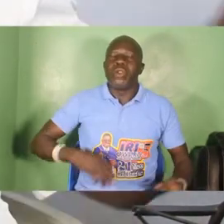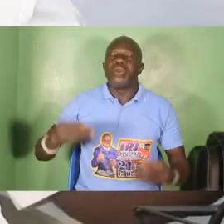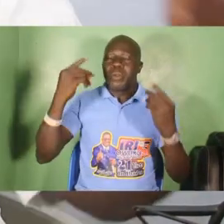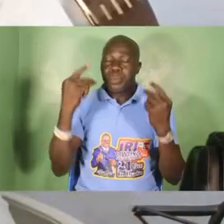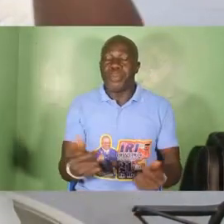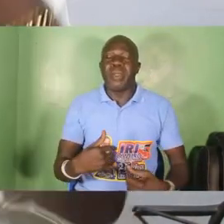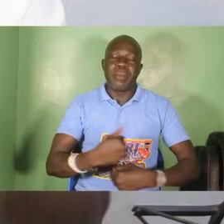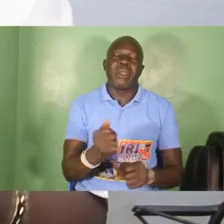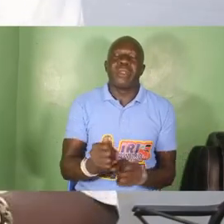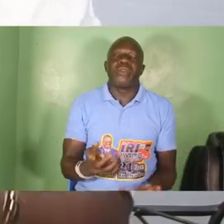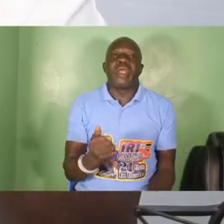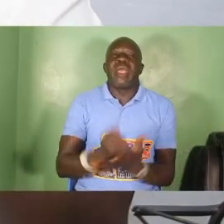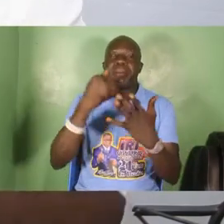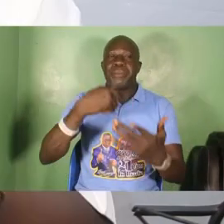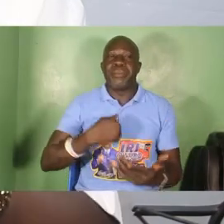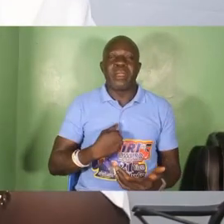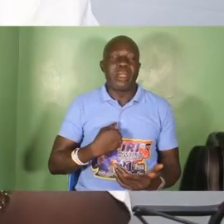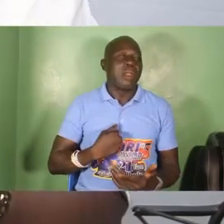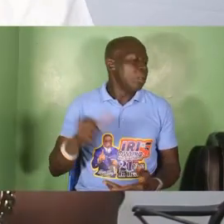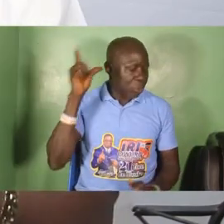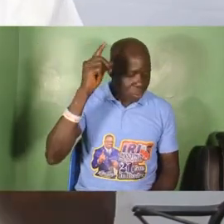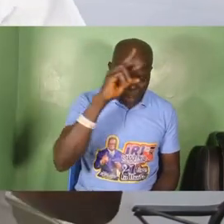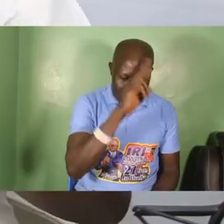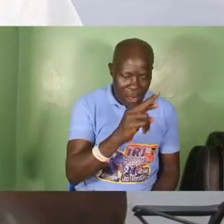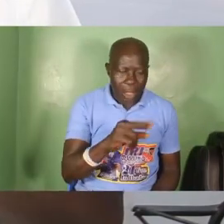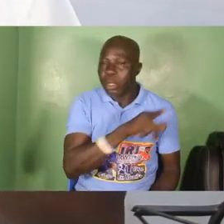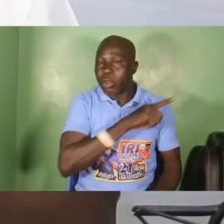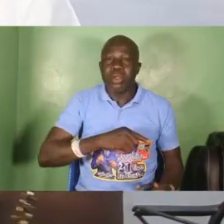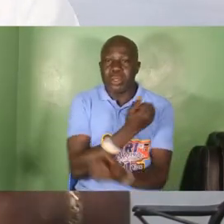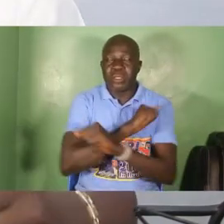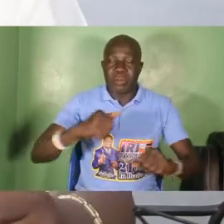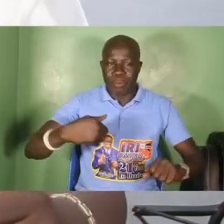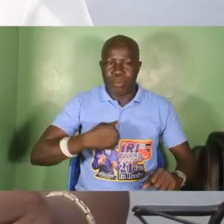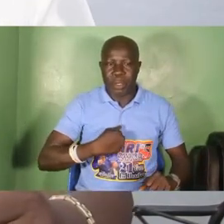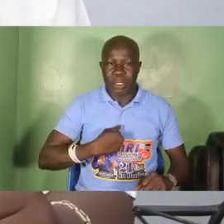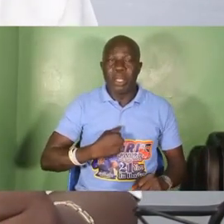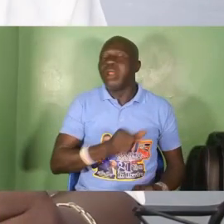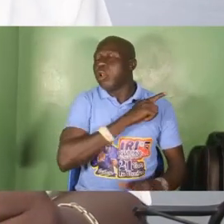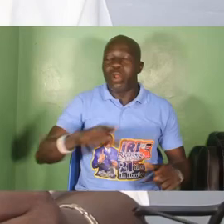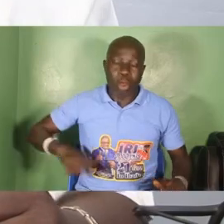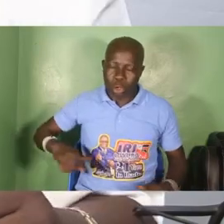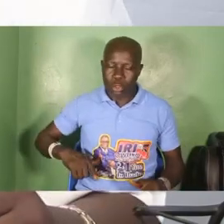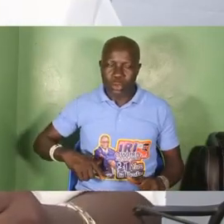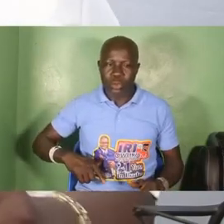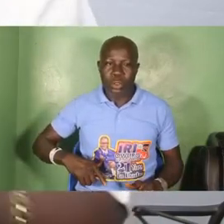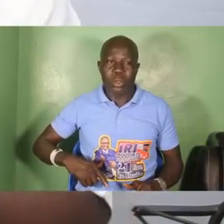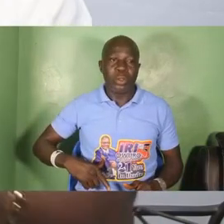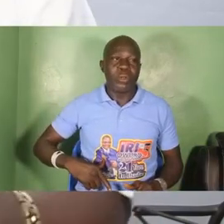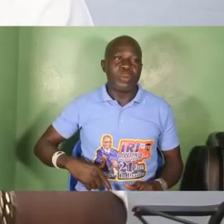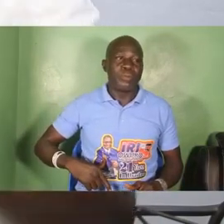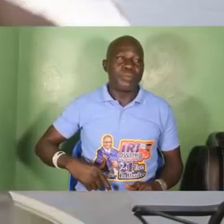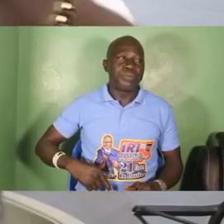yara lati ran mi lowo. Help me. E gba mi sir. Please sir. Olorun gba mi. God make it. Oluwa yara. Make it.